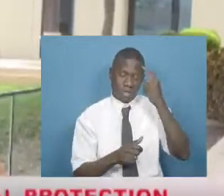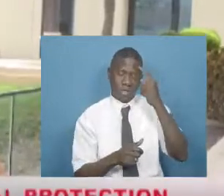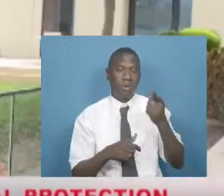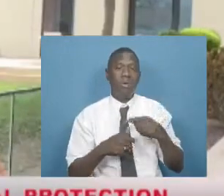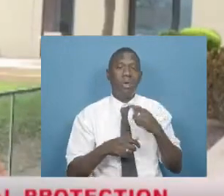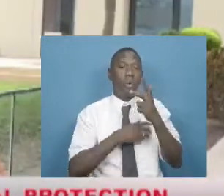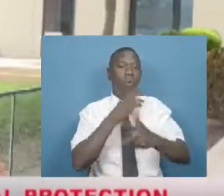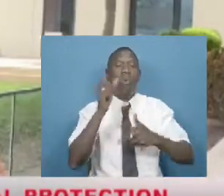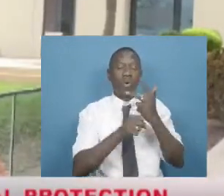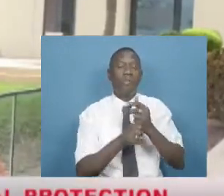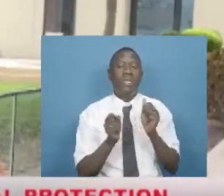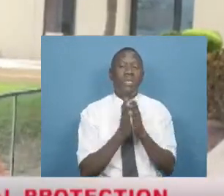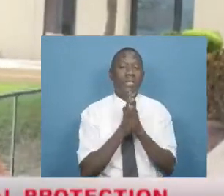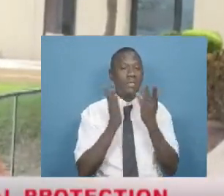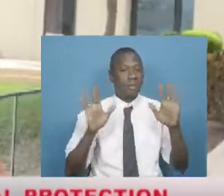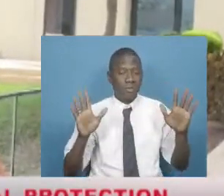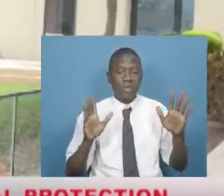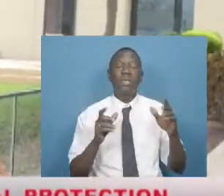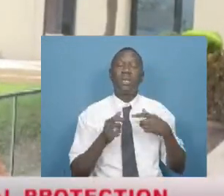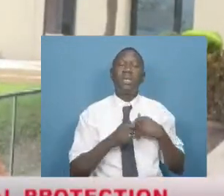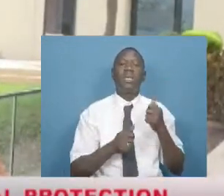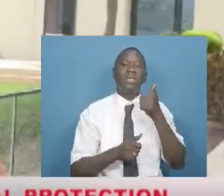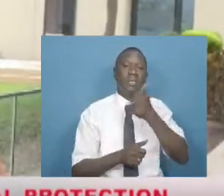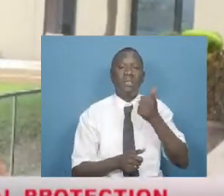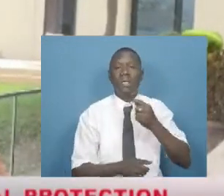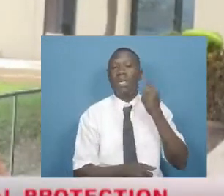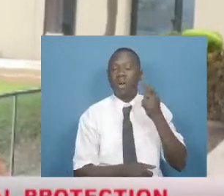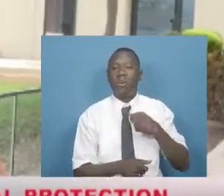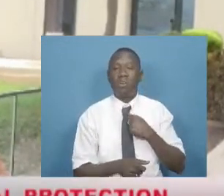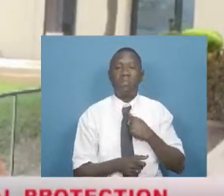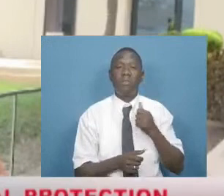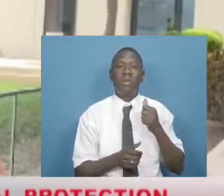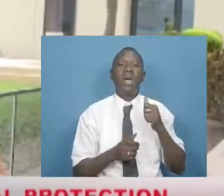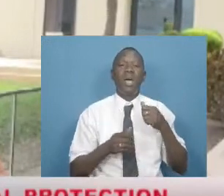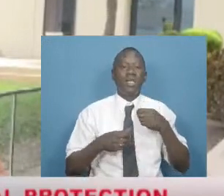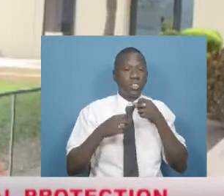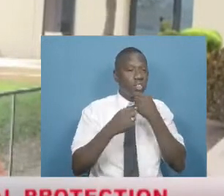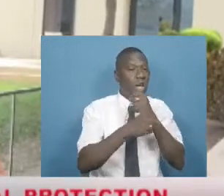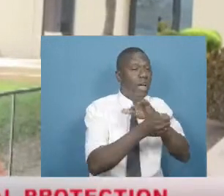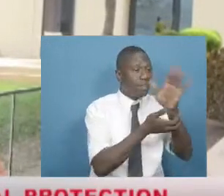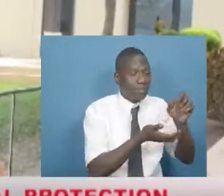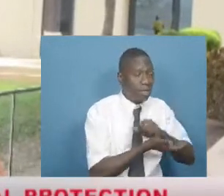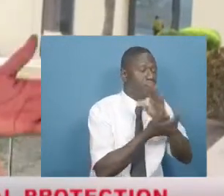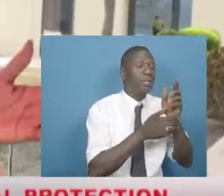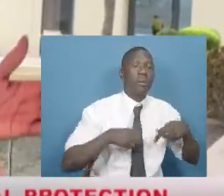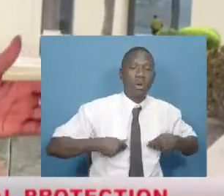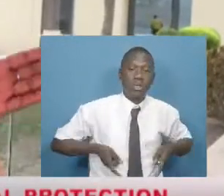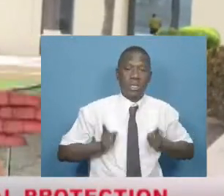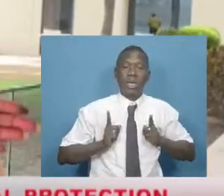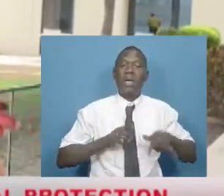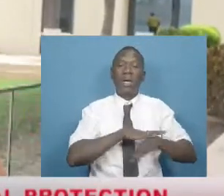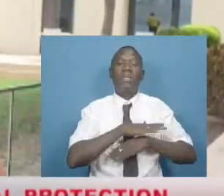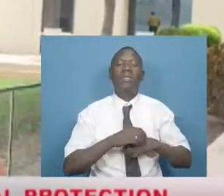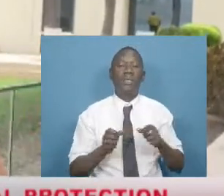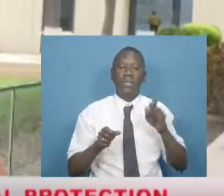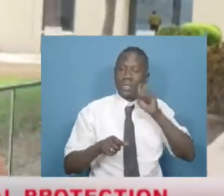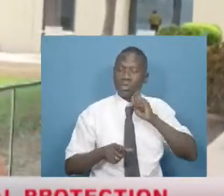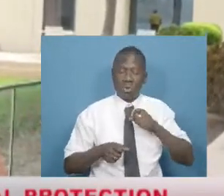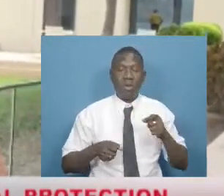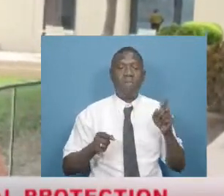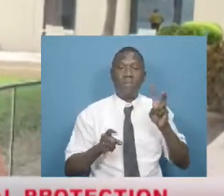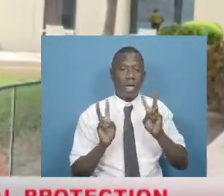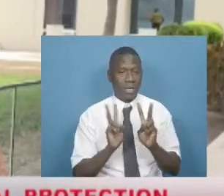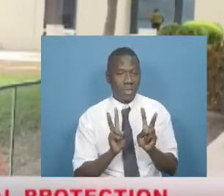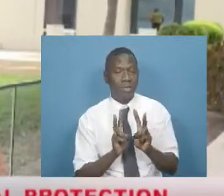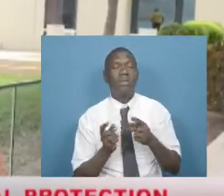still commemorating the 16 days of activism in relation to gender and sexual violence. Now, participants attending this particular